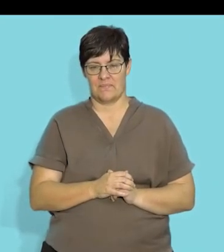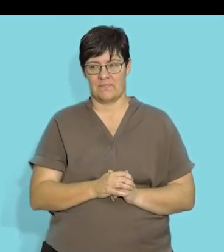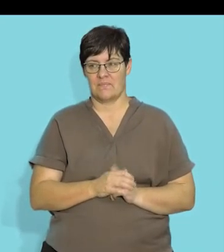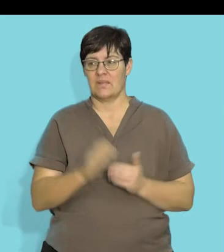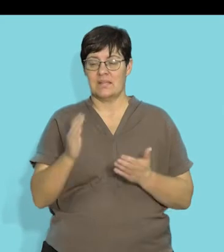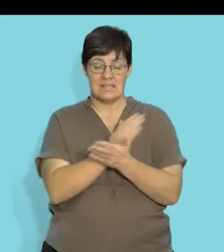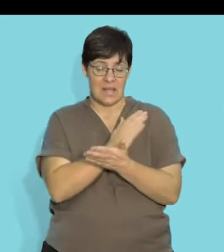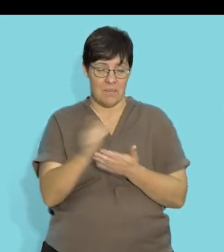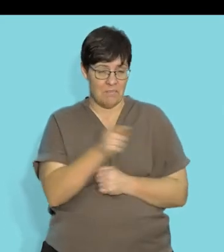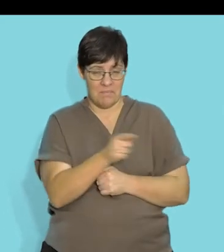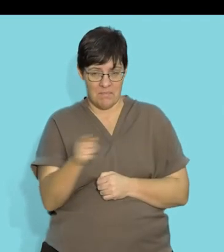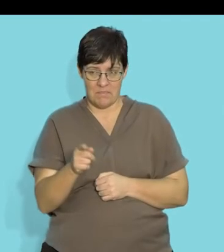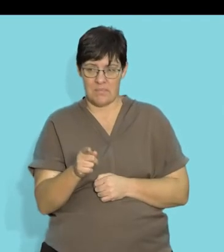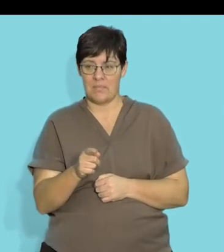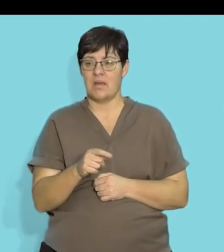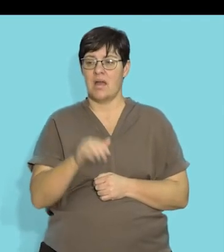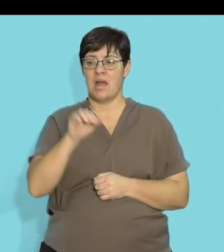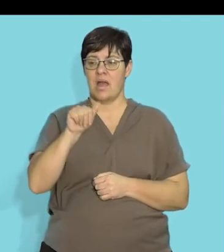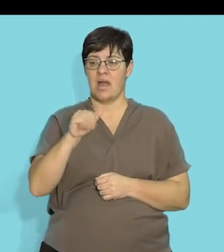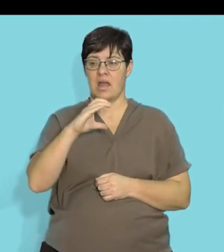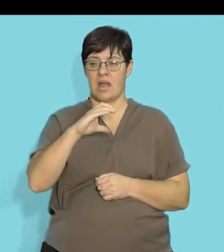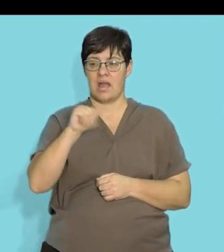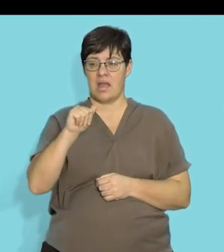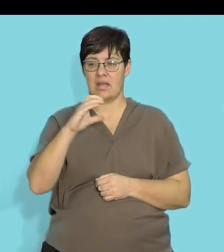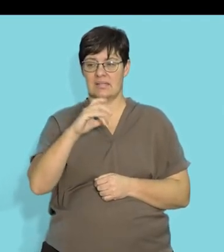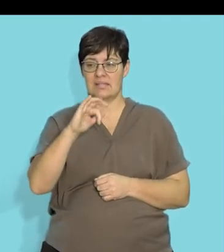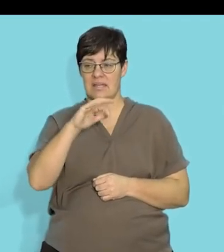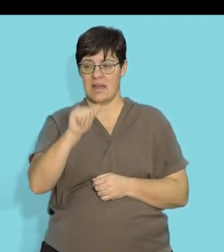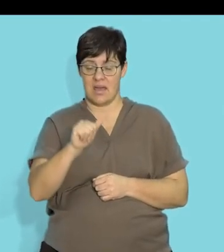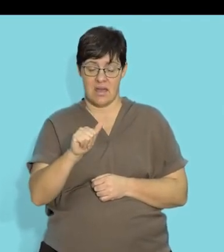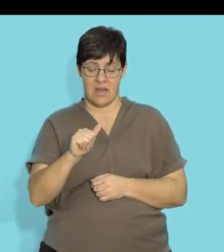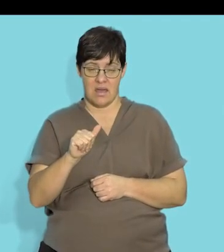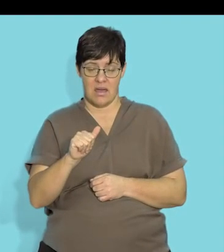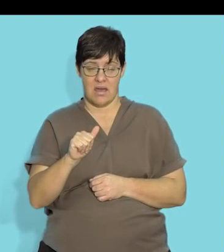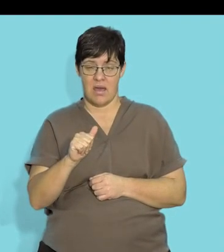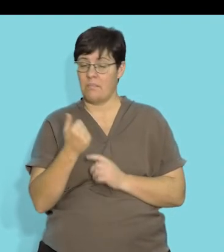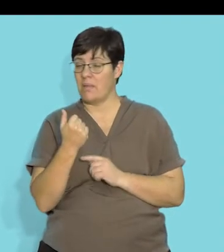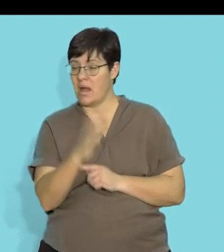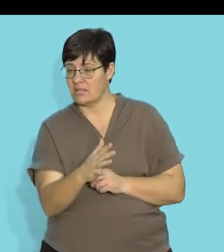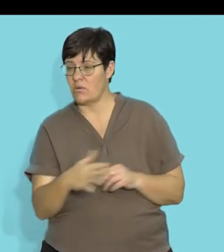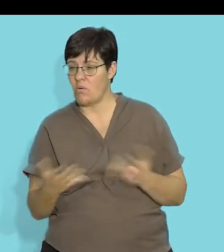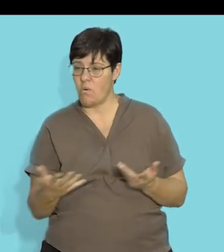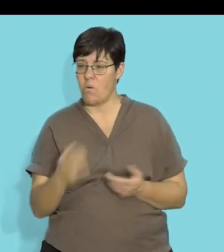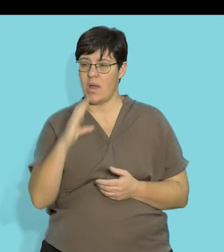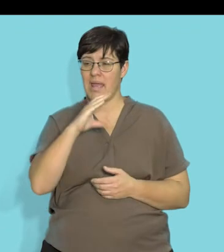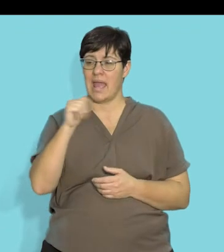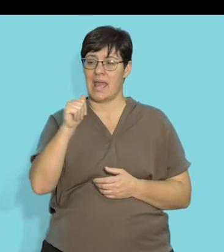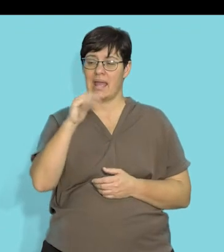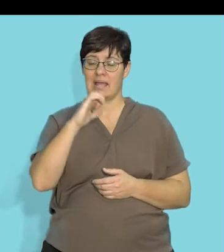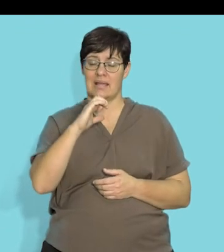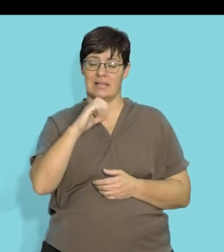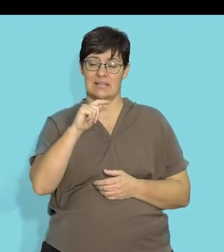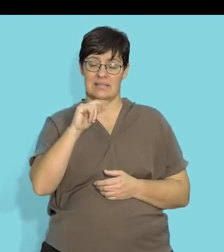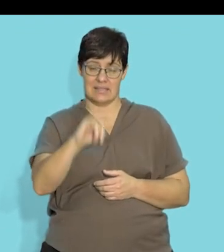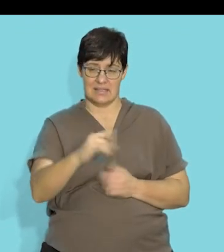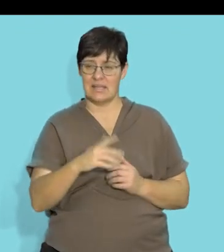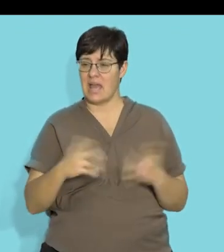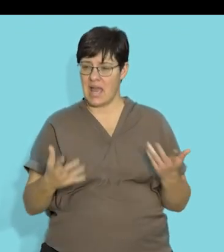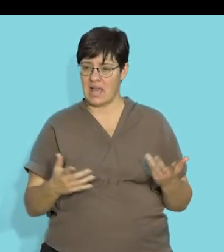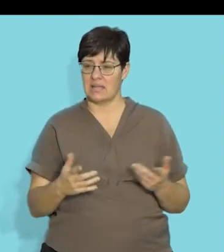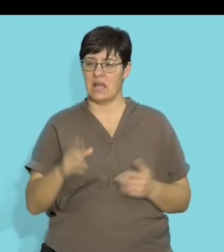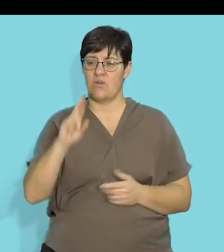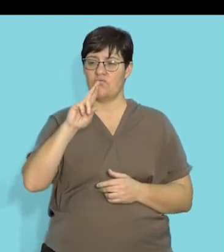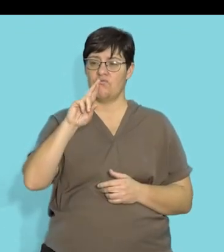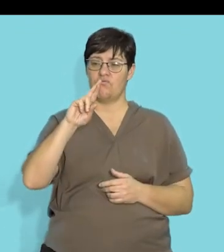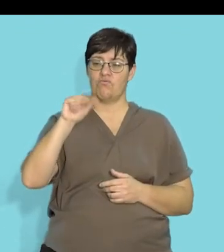Some plants, such as the acacia plants and even your cacti, or even your raspberry plants, have thorns and